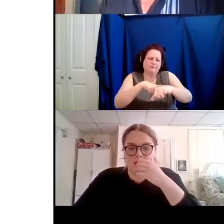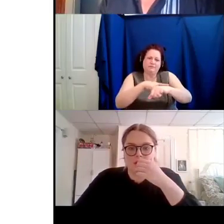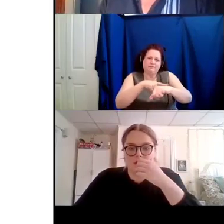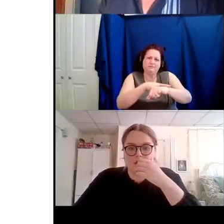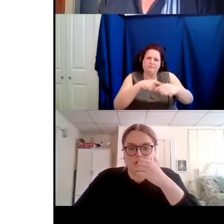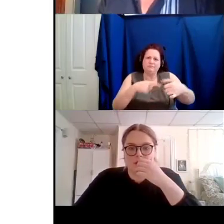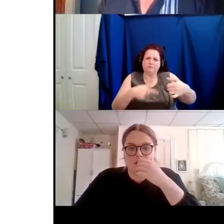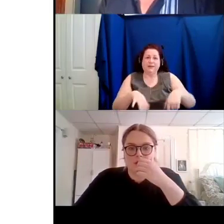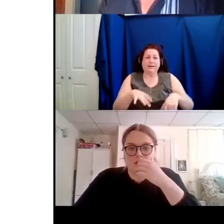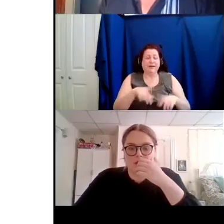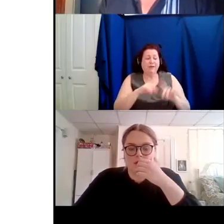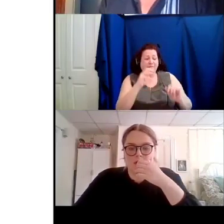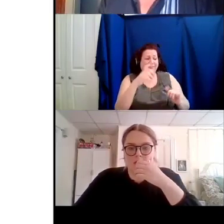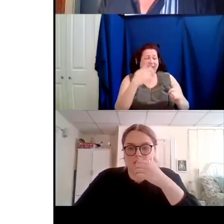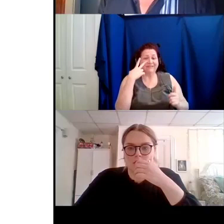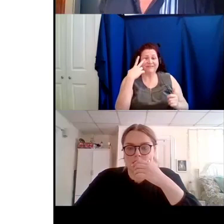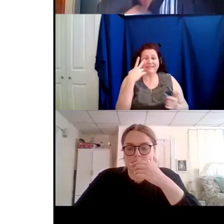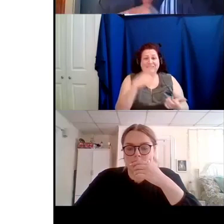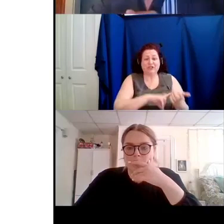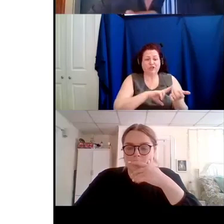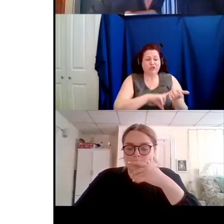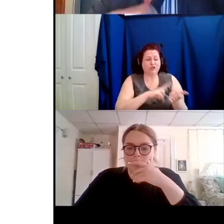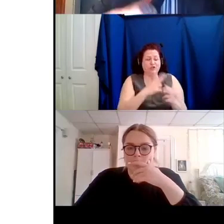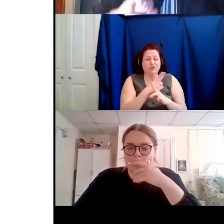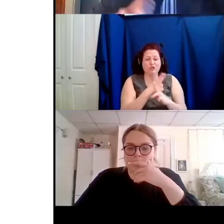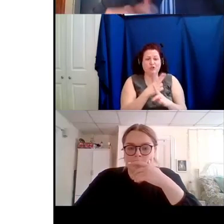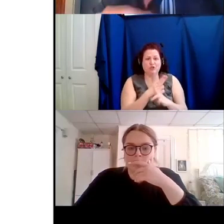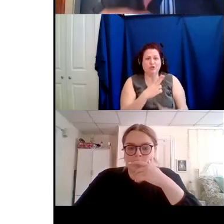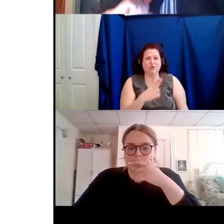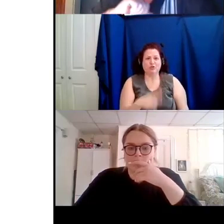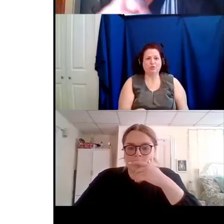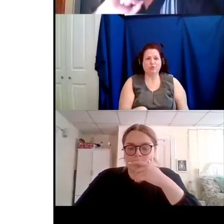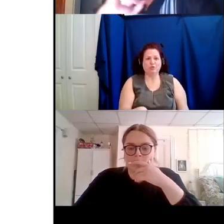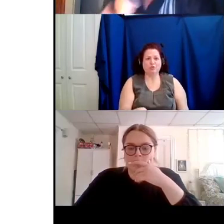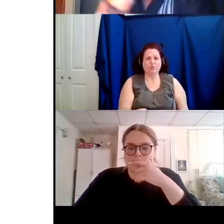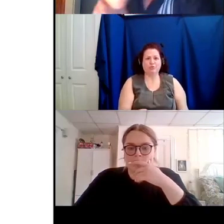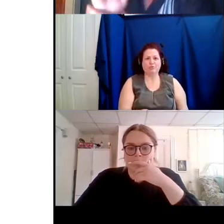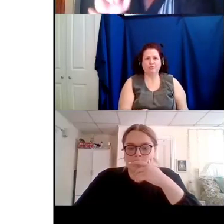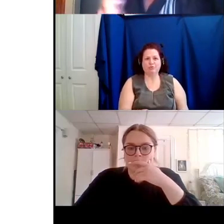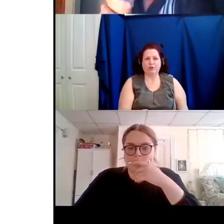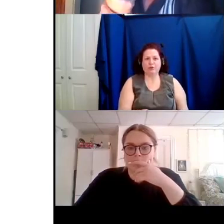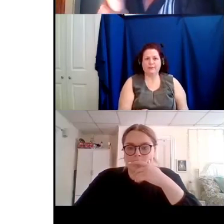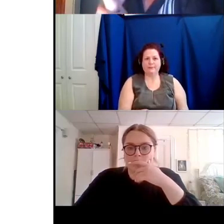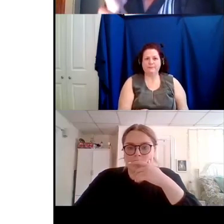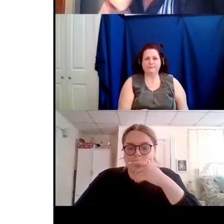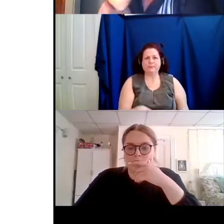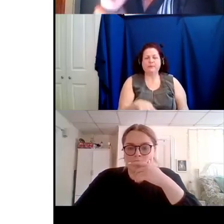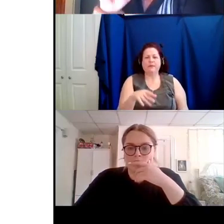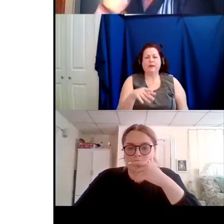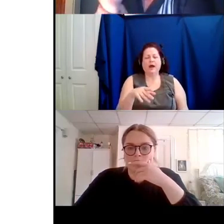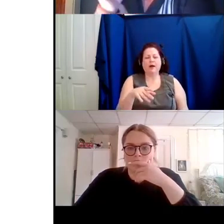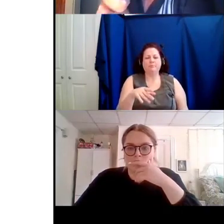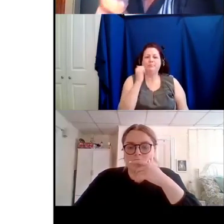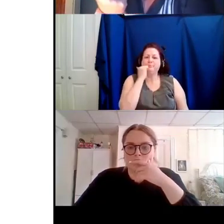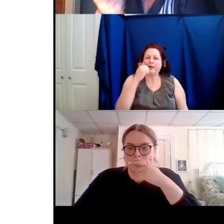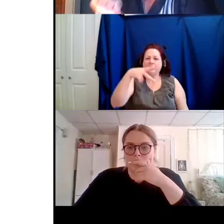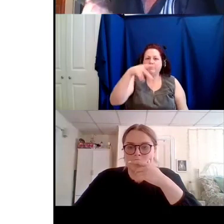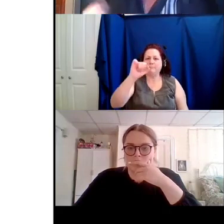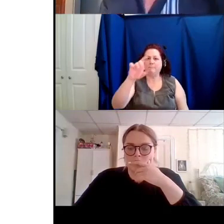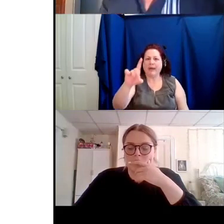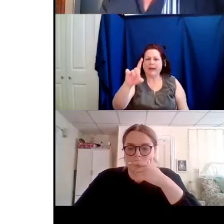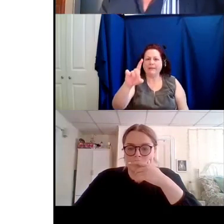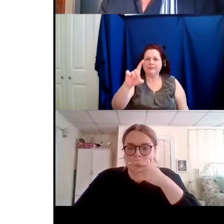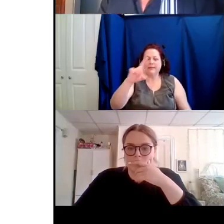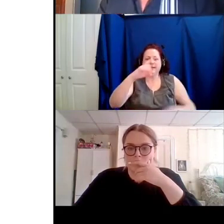clever nurses who've used old school sanitary napkins and put them inside the strap so that the person couldn't